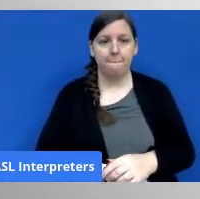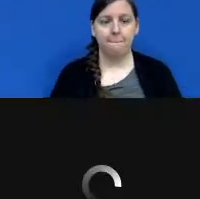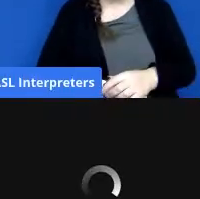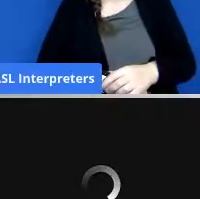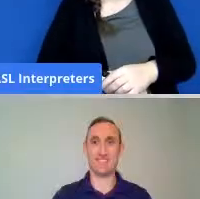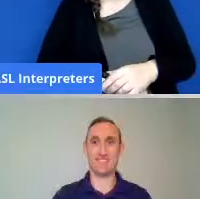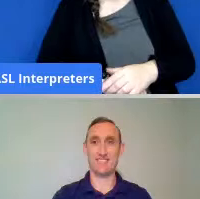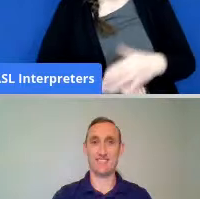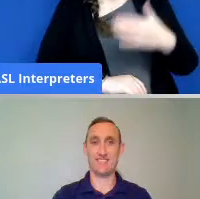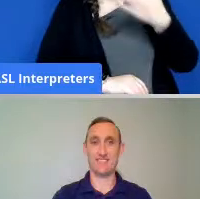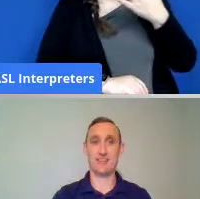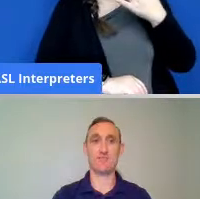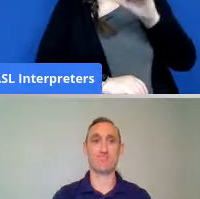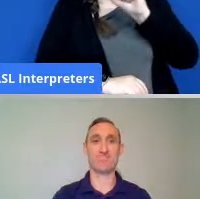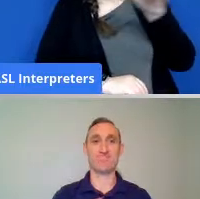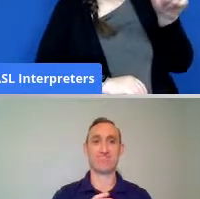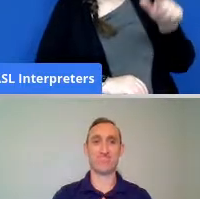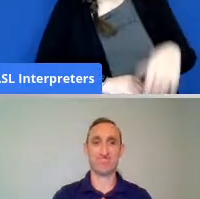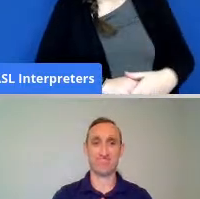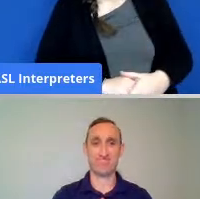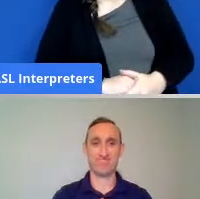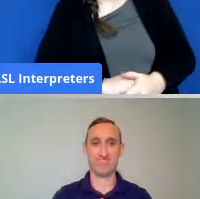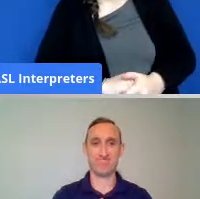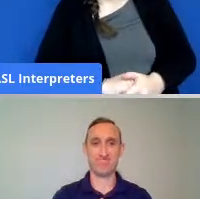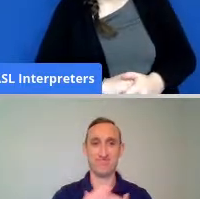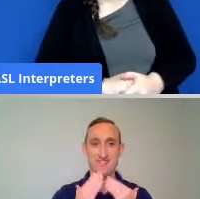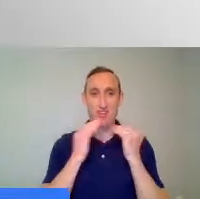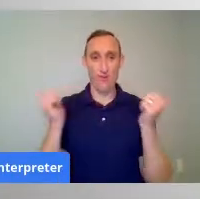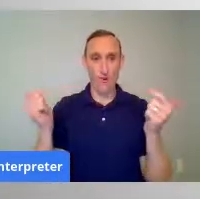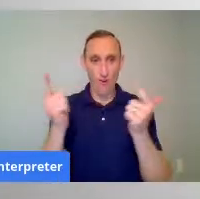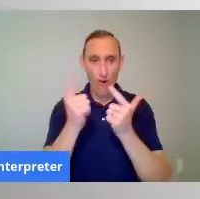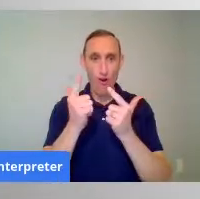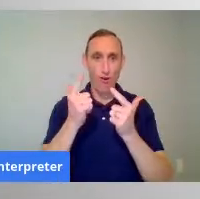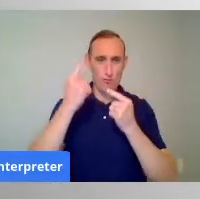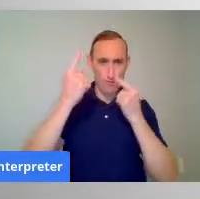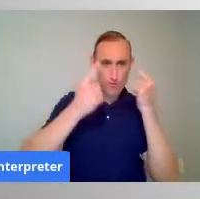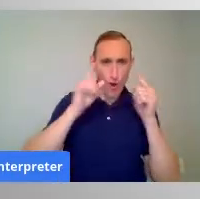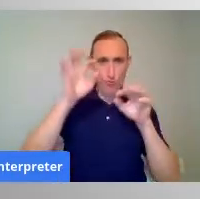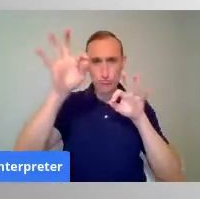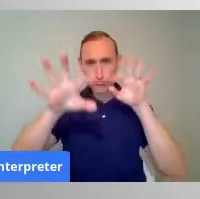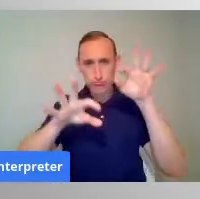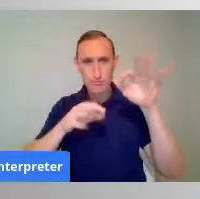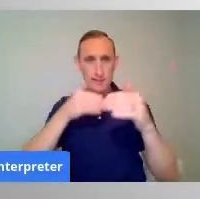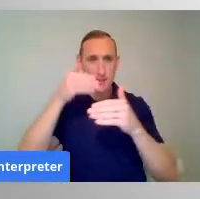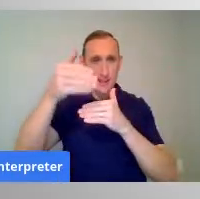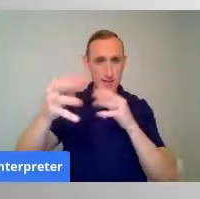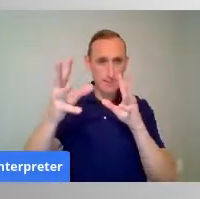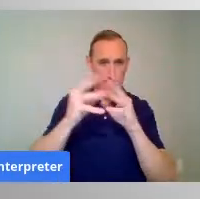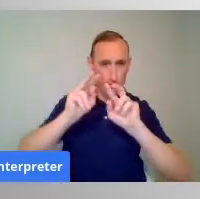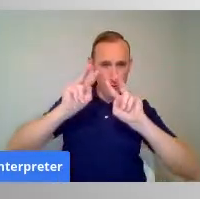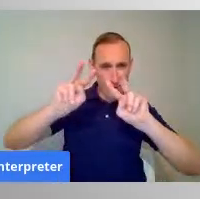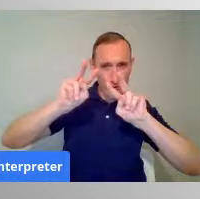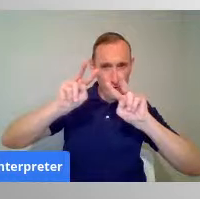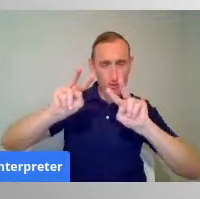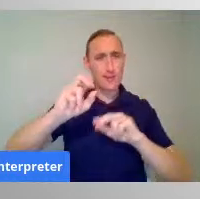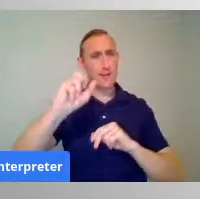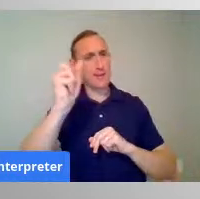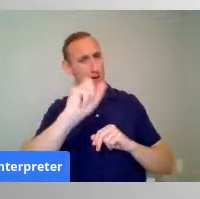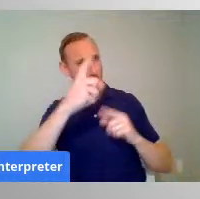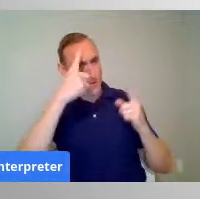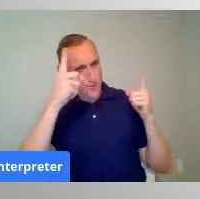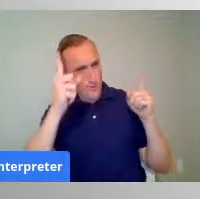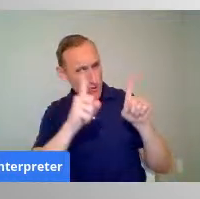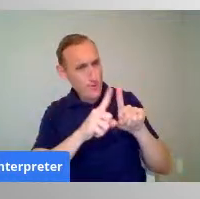Thanks, everybody, for the really wealth of great thoughts tonight. Looking forward to the next one. Yes, and I echo that. It was a